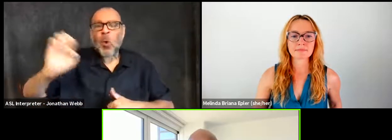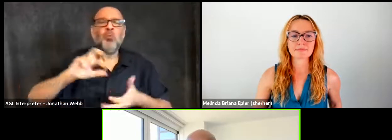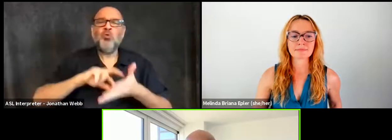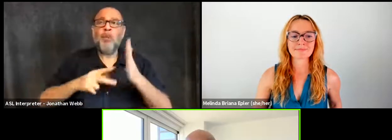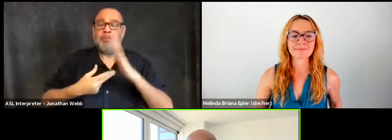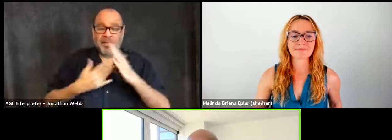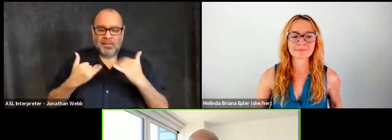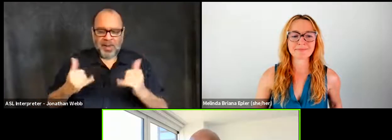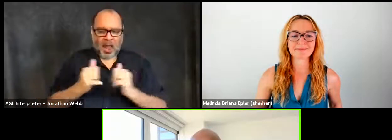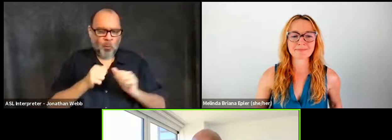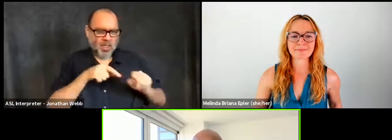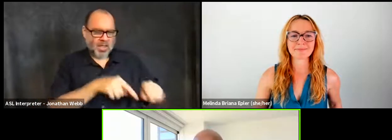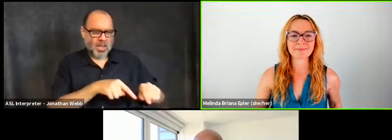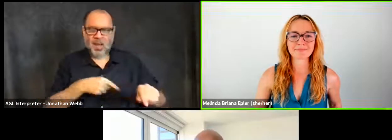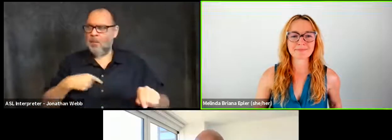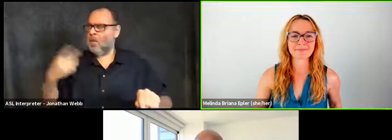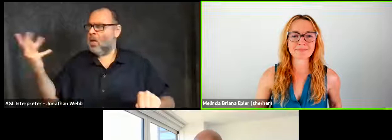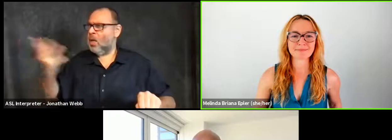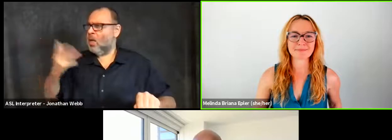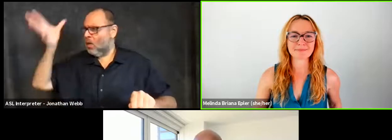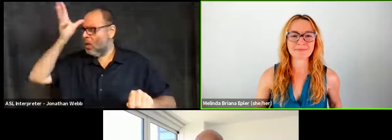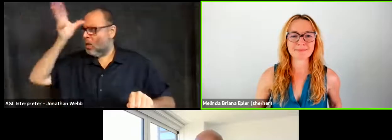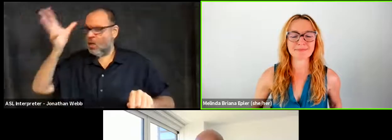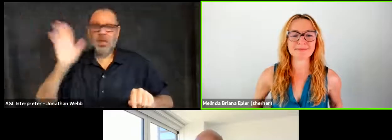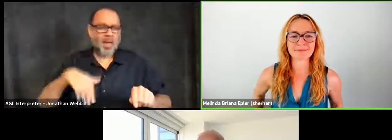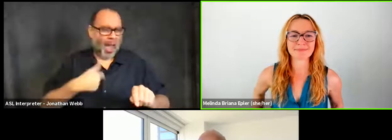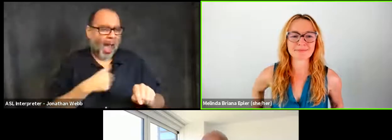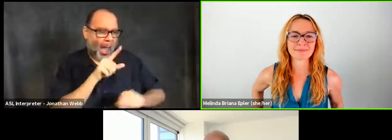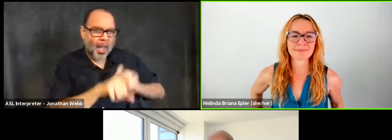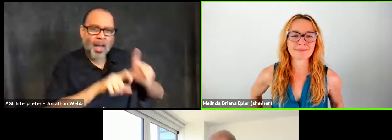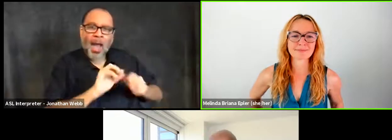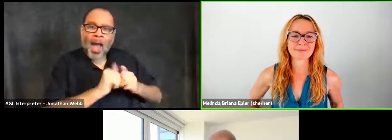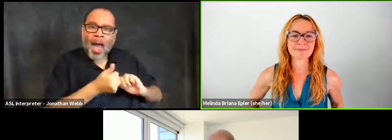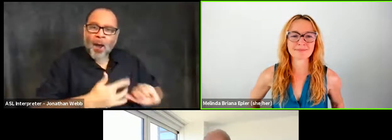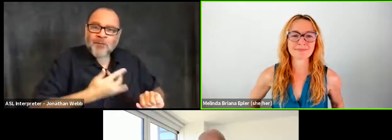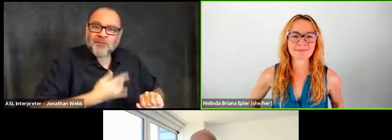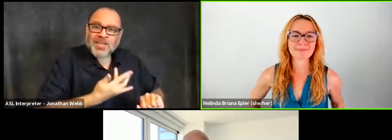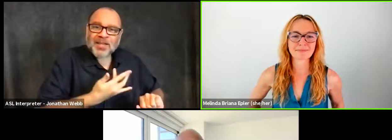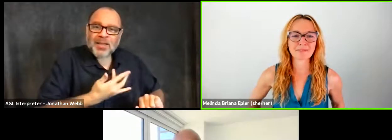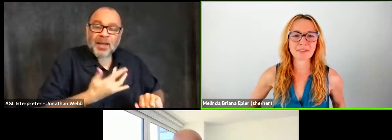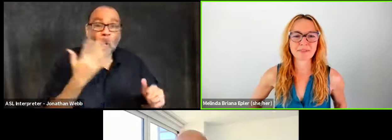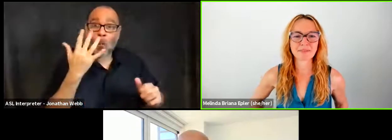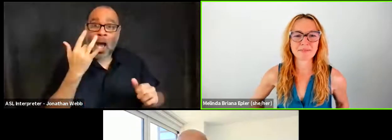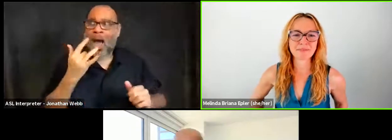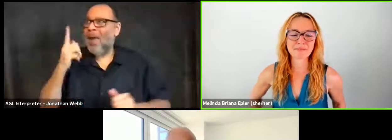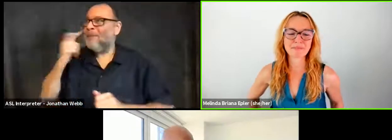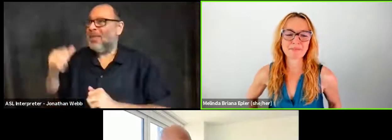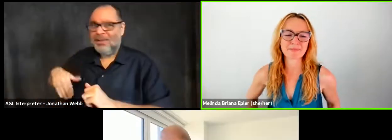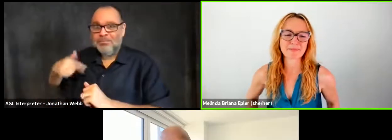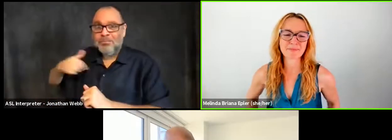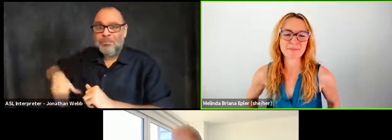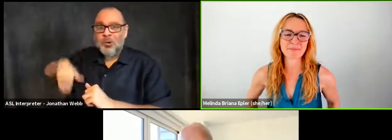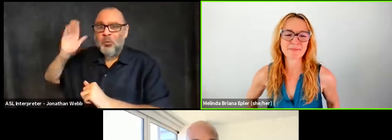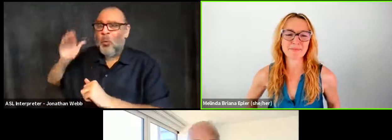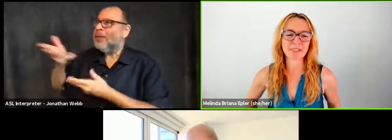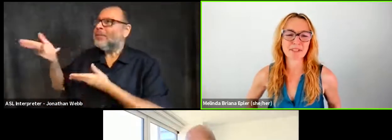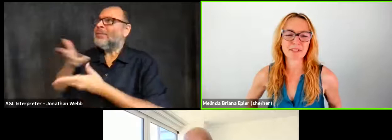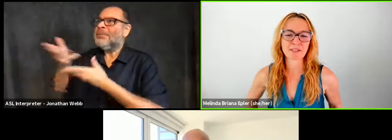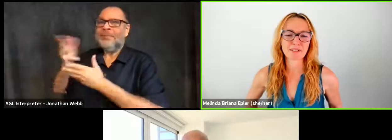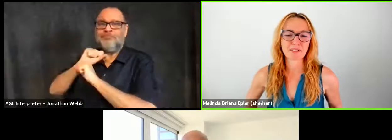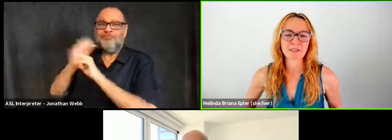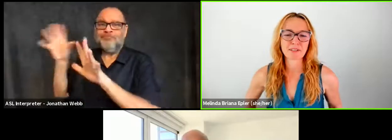So it's okay to share your feelings. And we didn't have that type of relationship growing up. Yeah.